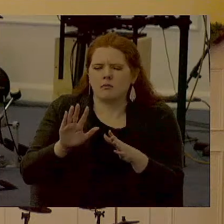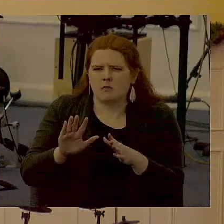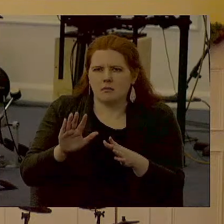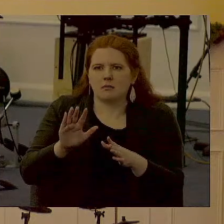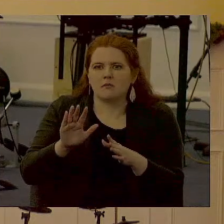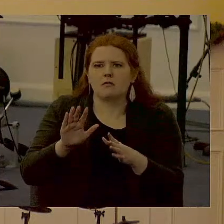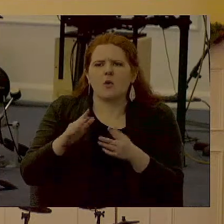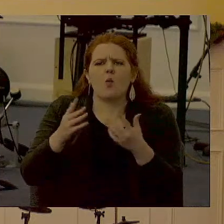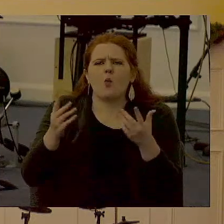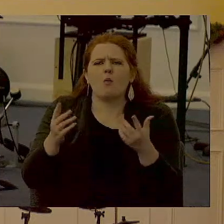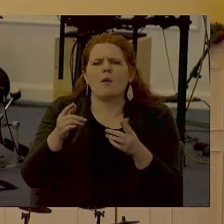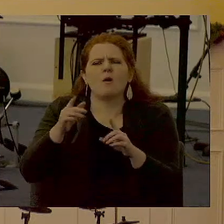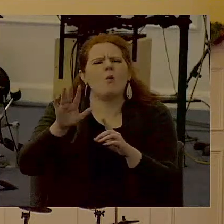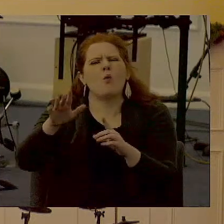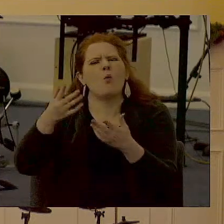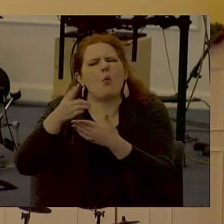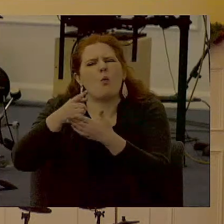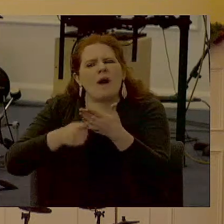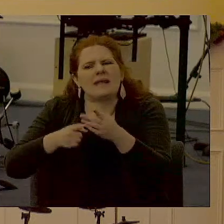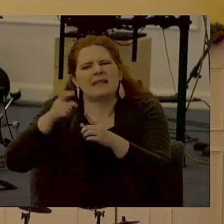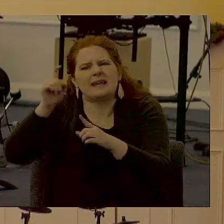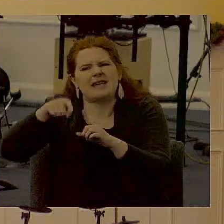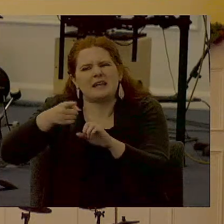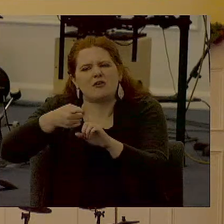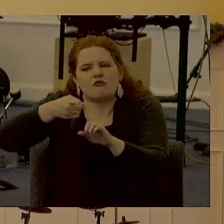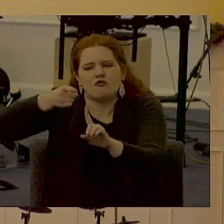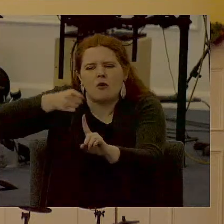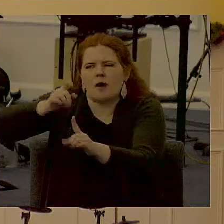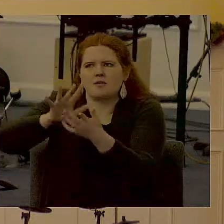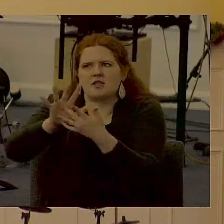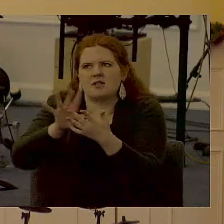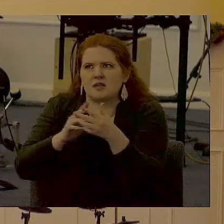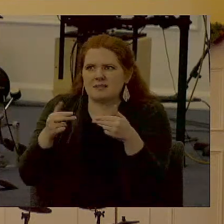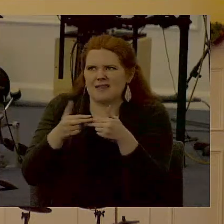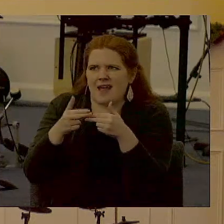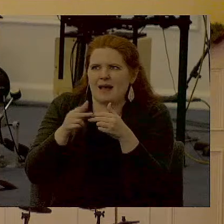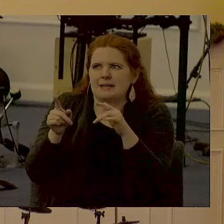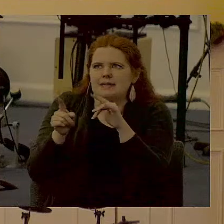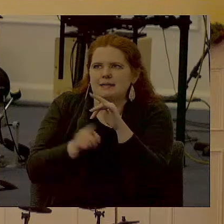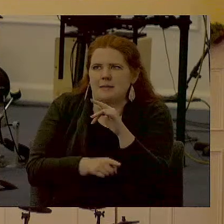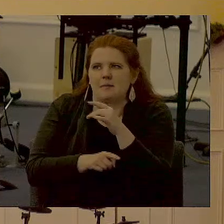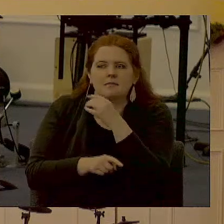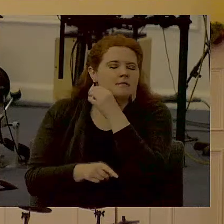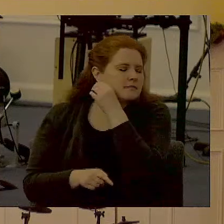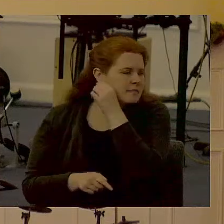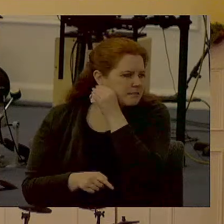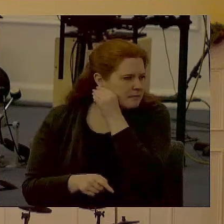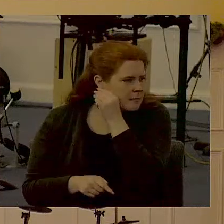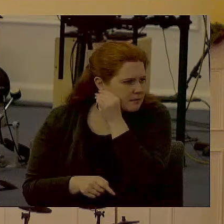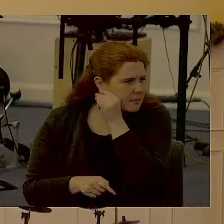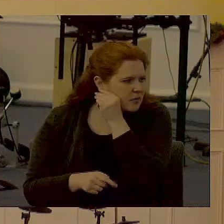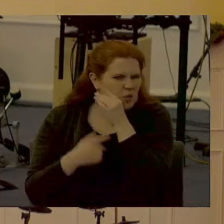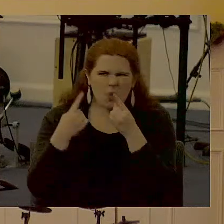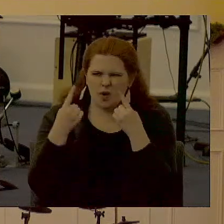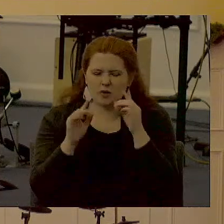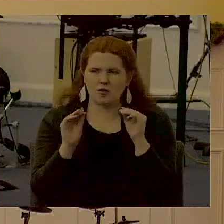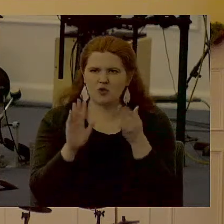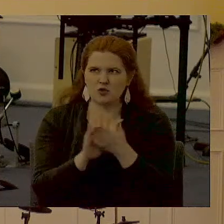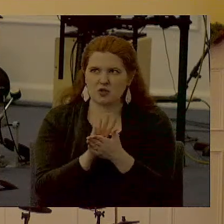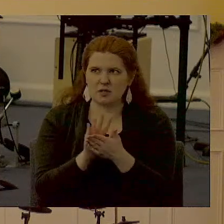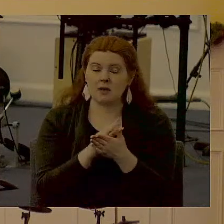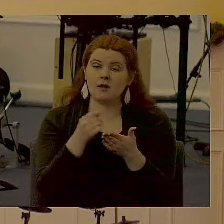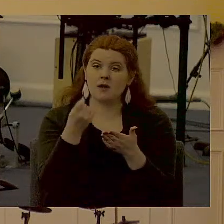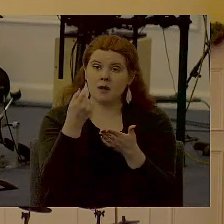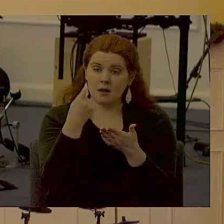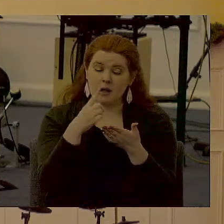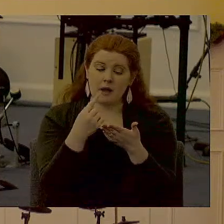that's okay. Now, I skipped a slide, and so I'm going to skip the slide really quickly here. If you were wondering, and there's no sheet, but gospel stories